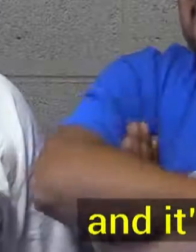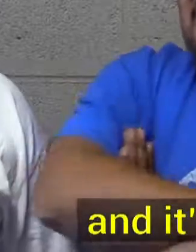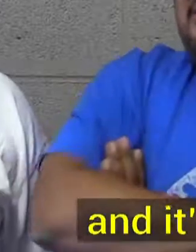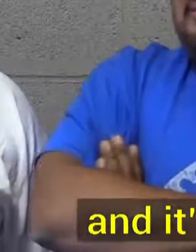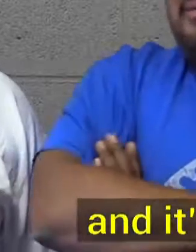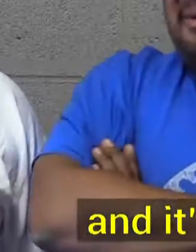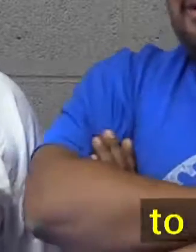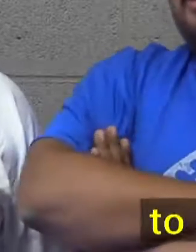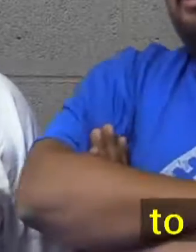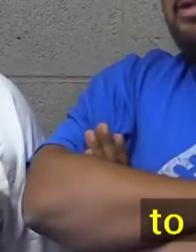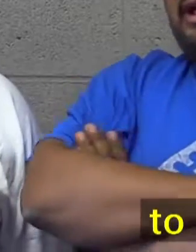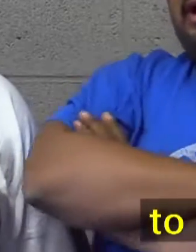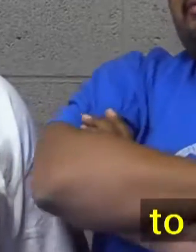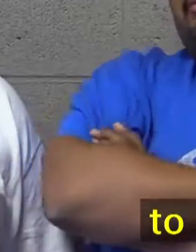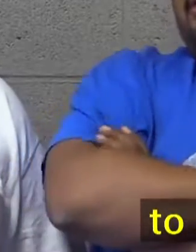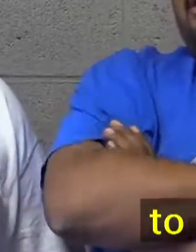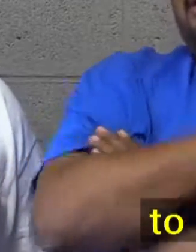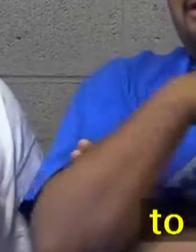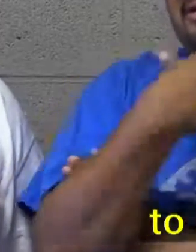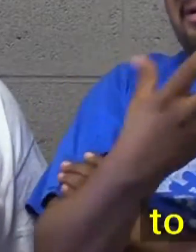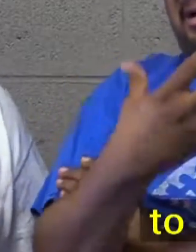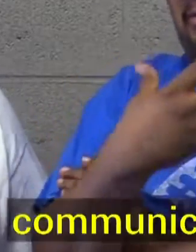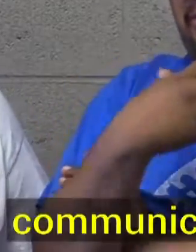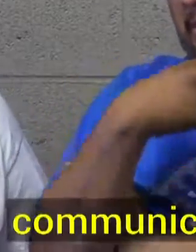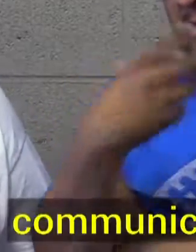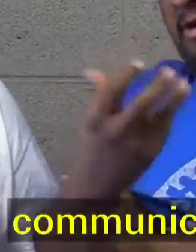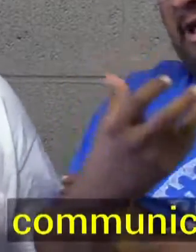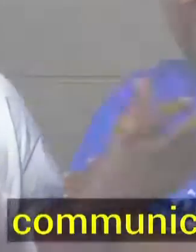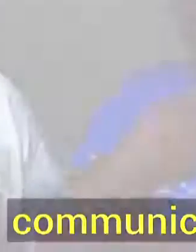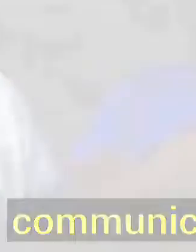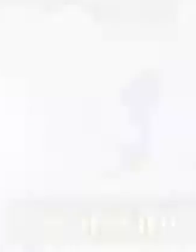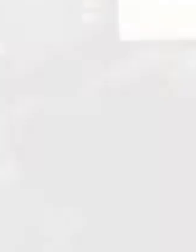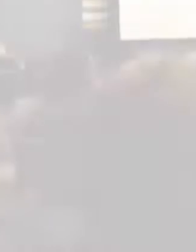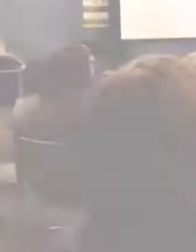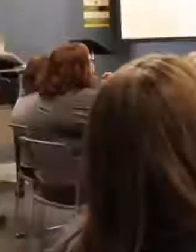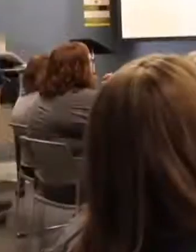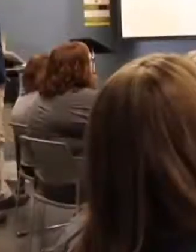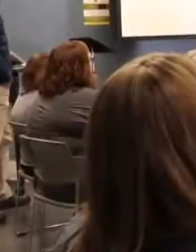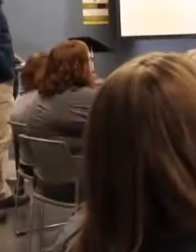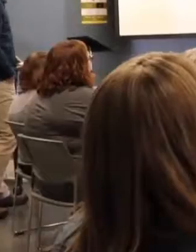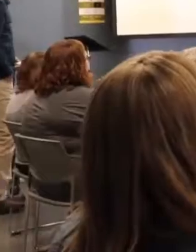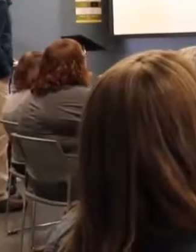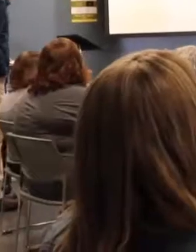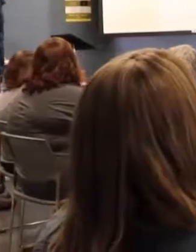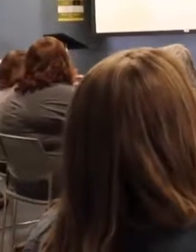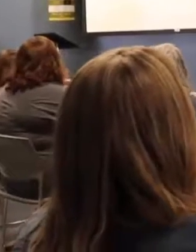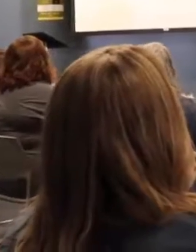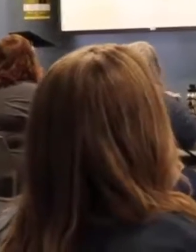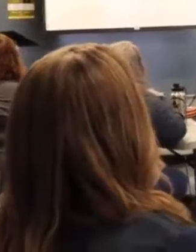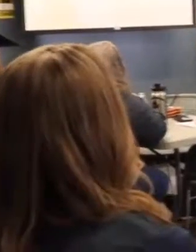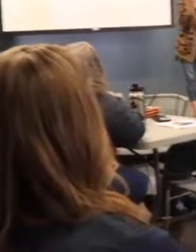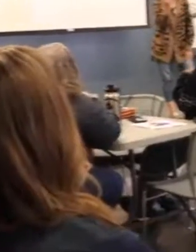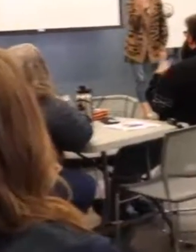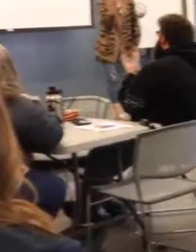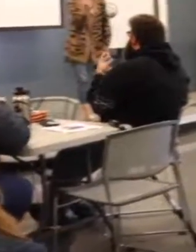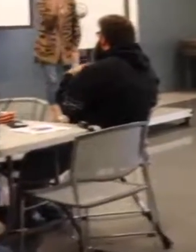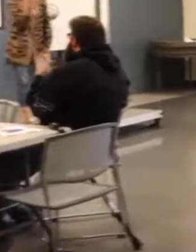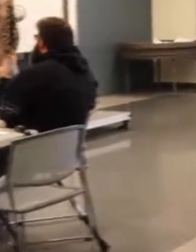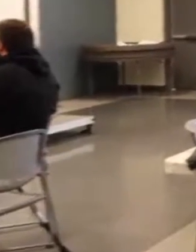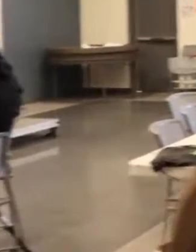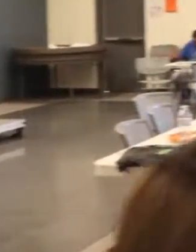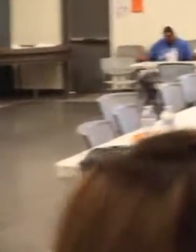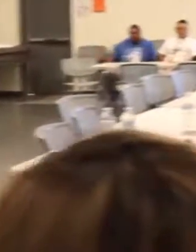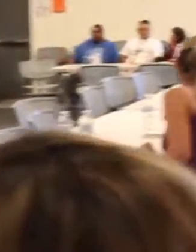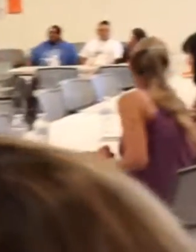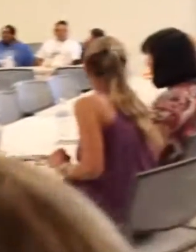it's awesome to see him communicate back to you. The teacher signs to the class as they respond to